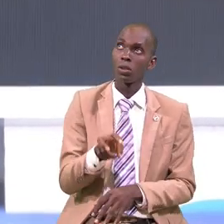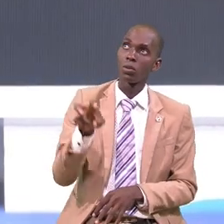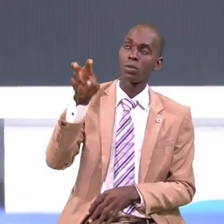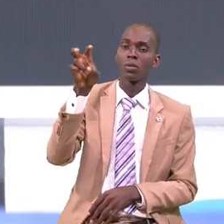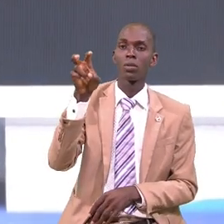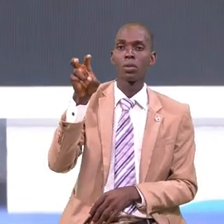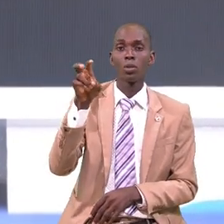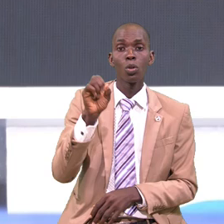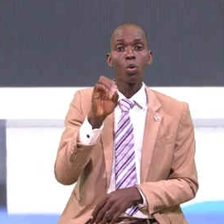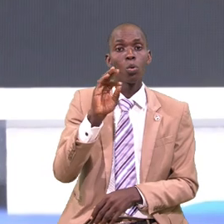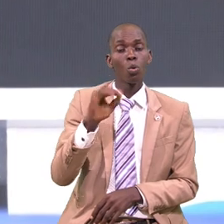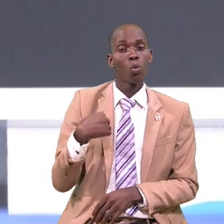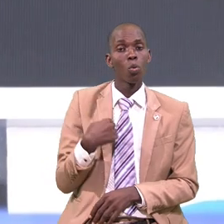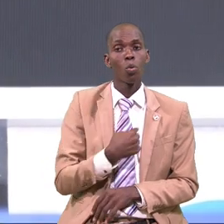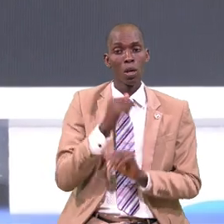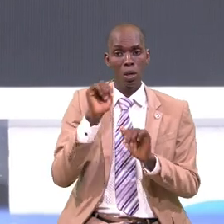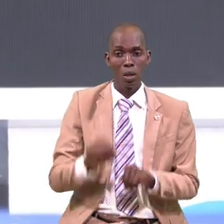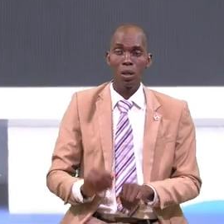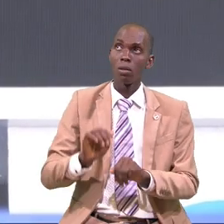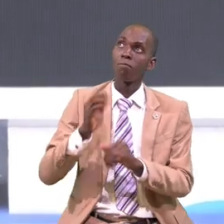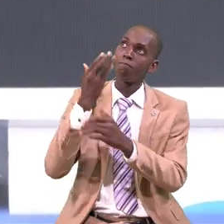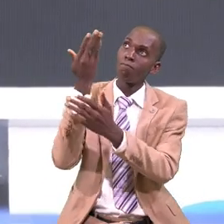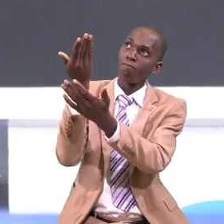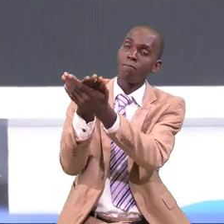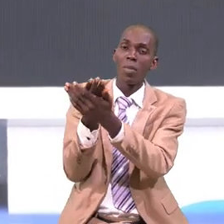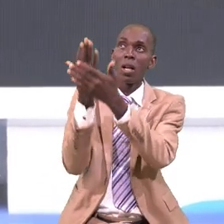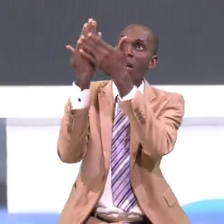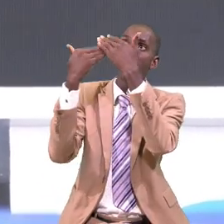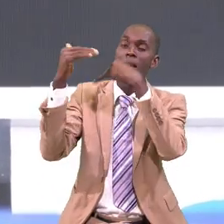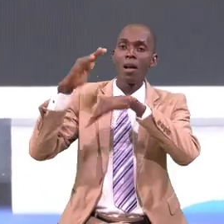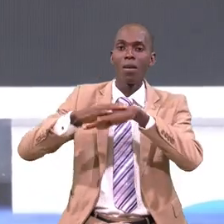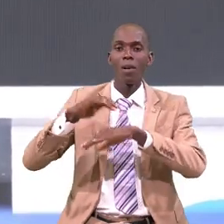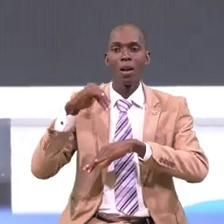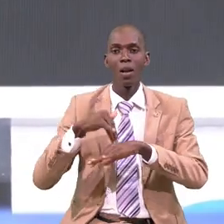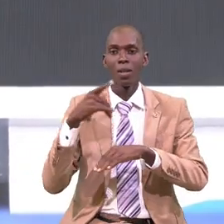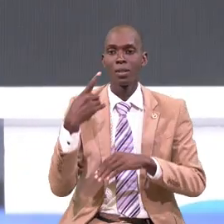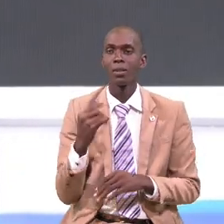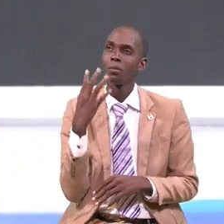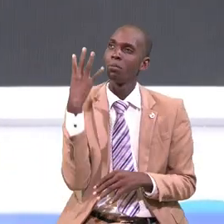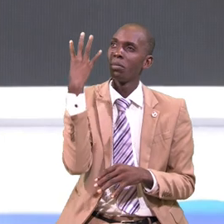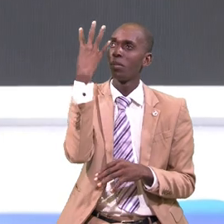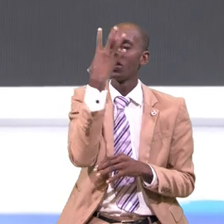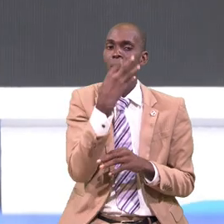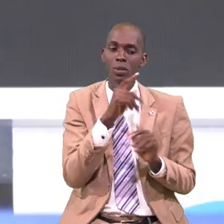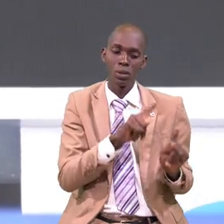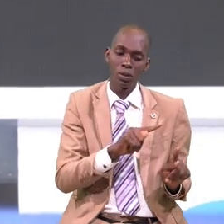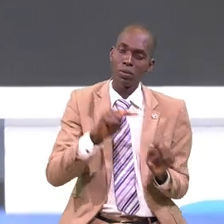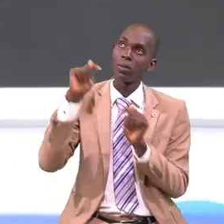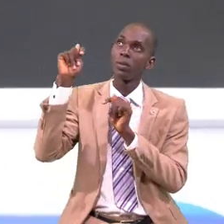so we can enter into heaven at the glorious translation.